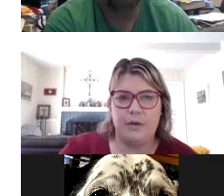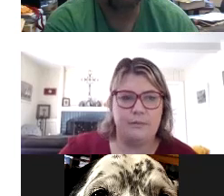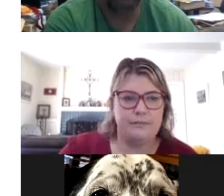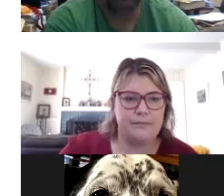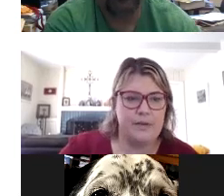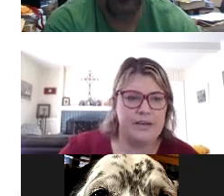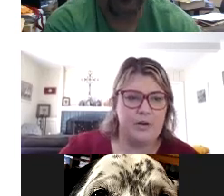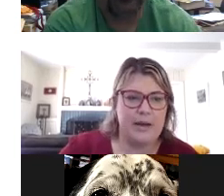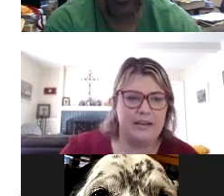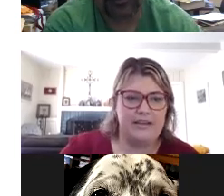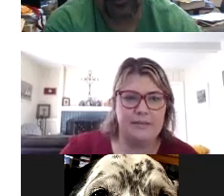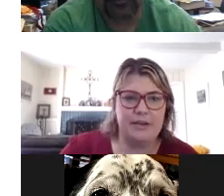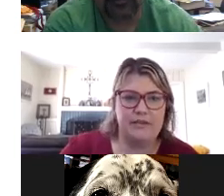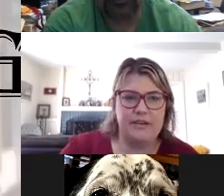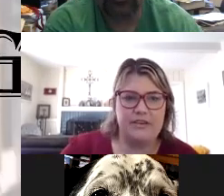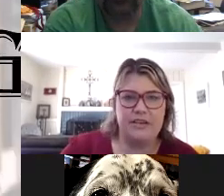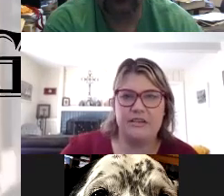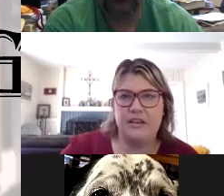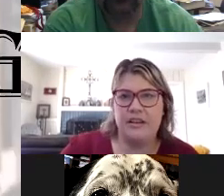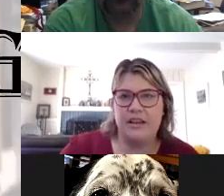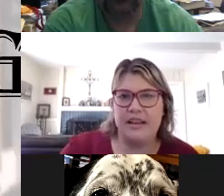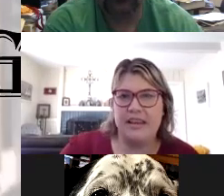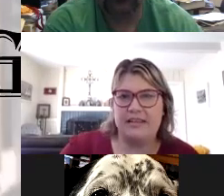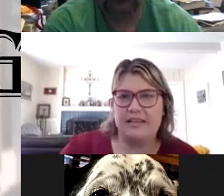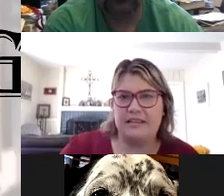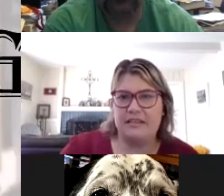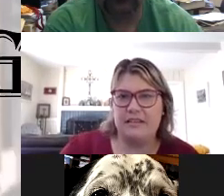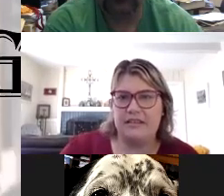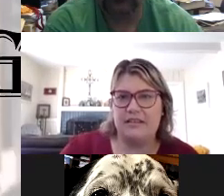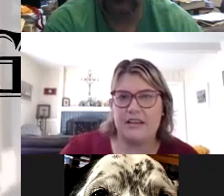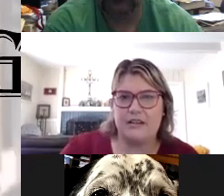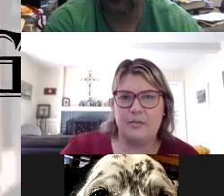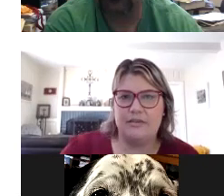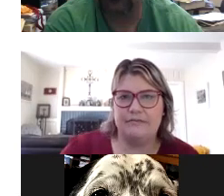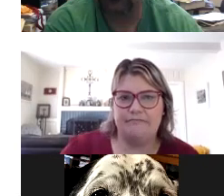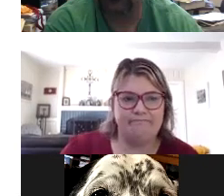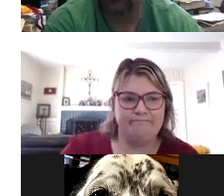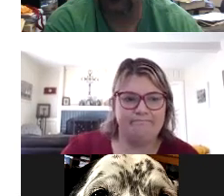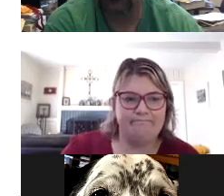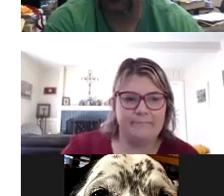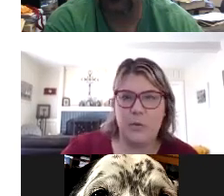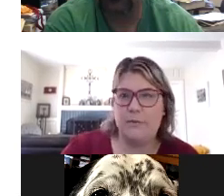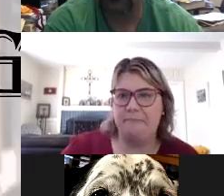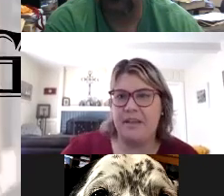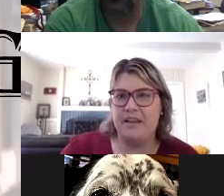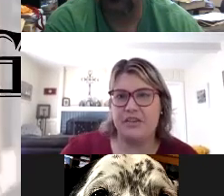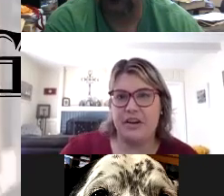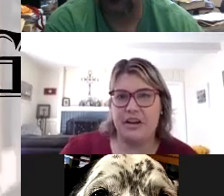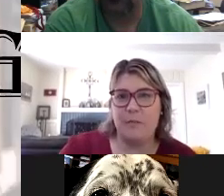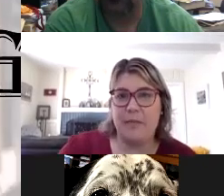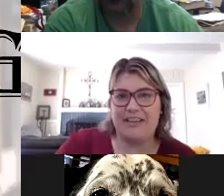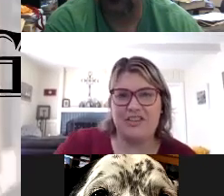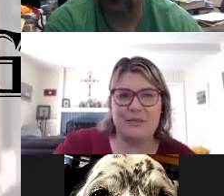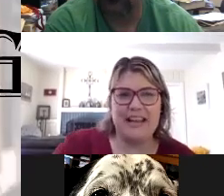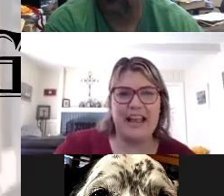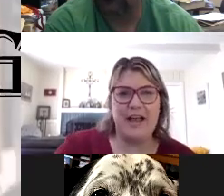Oh, nope. I need to go back because I'm not quite finished here. I can't get the chat to open. Okay, sorry, I'll